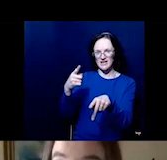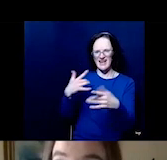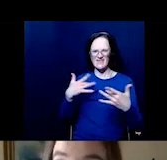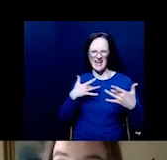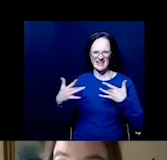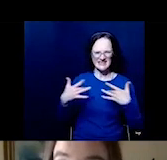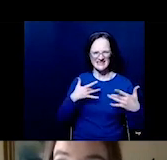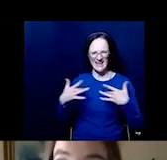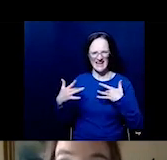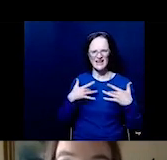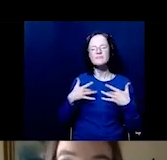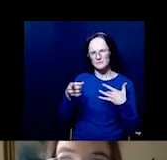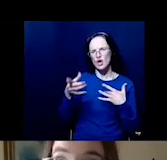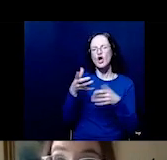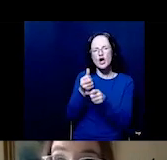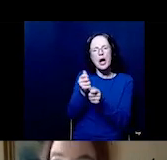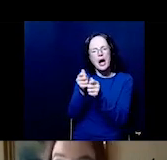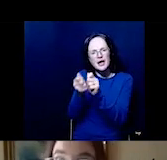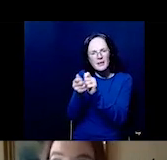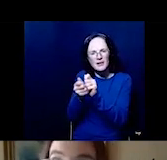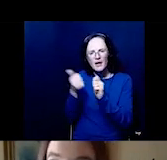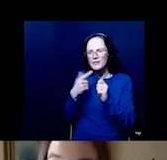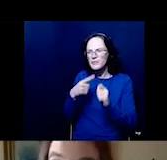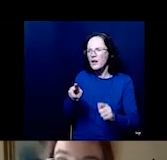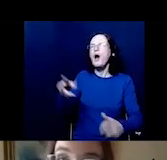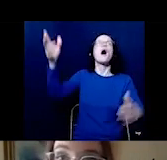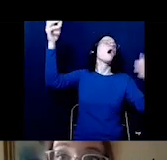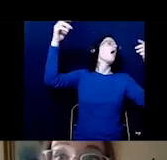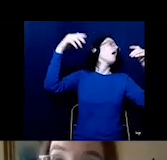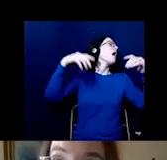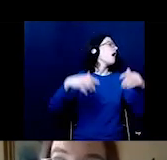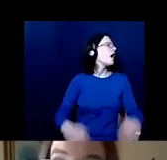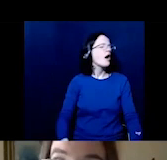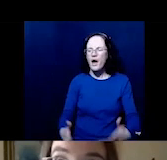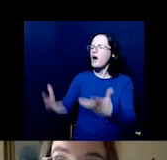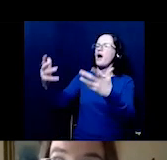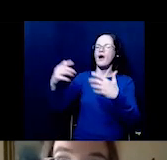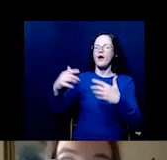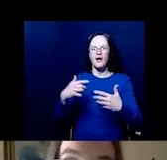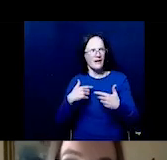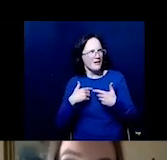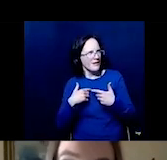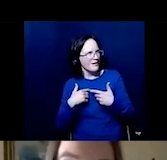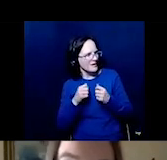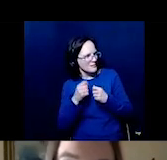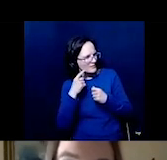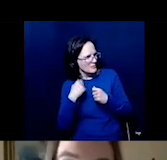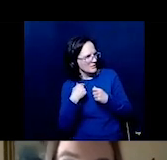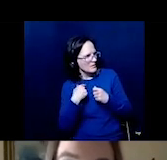them. So like that person felt all the time the pressure from other students being antagonized.